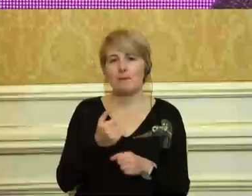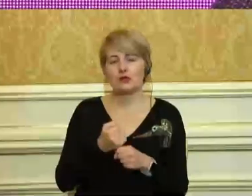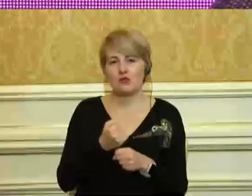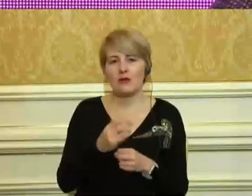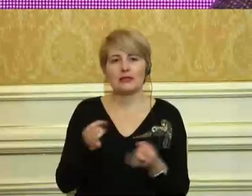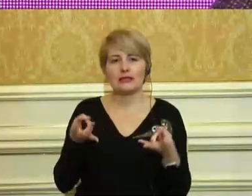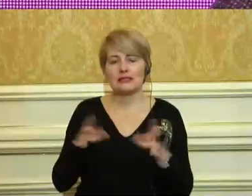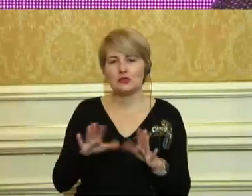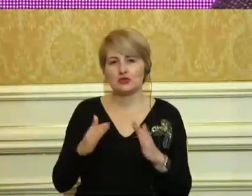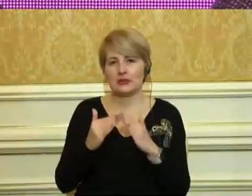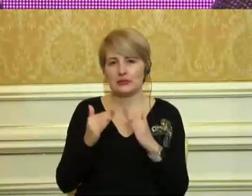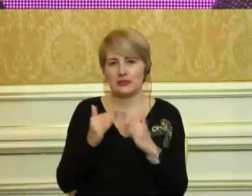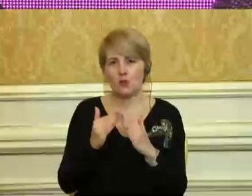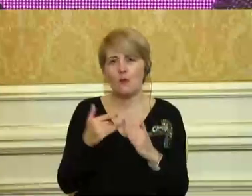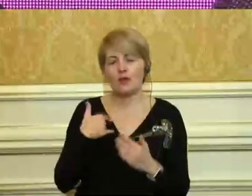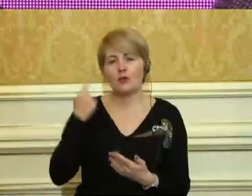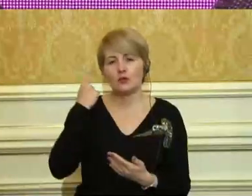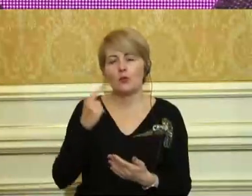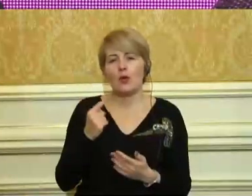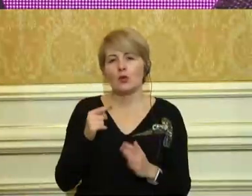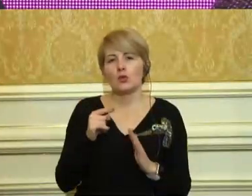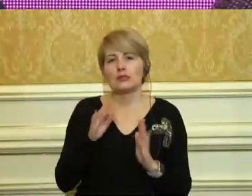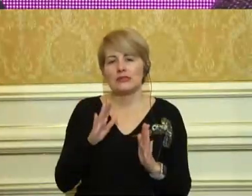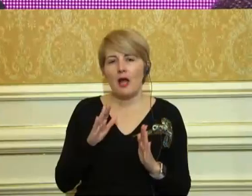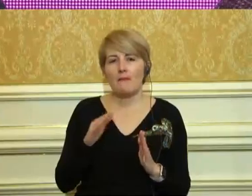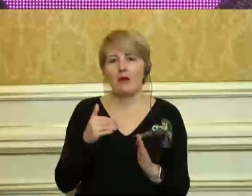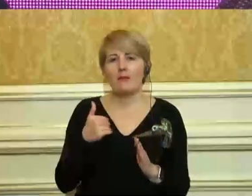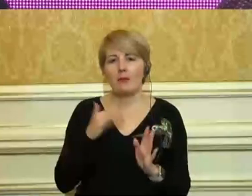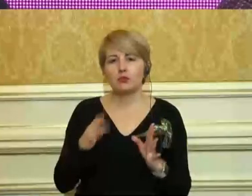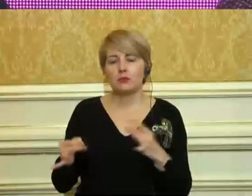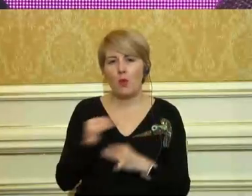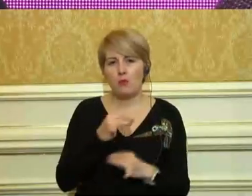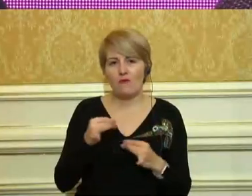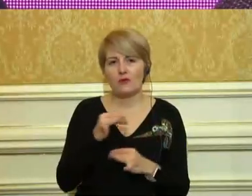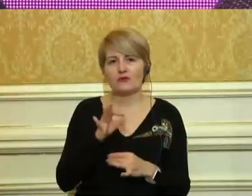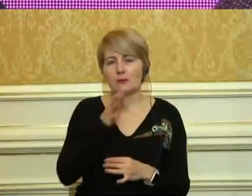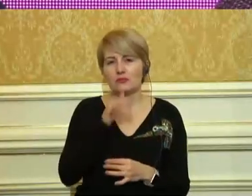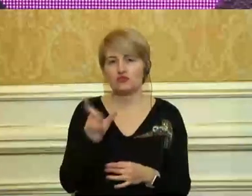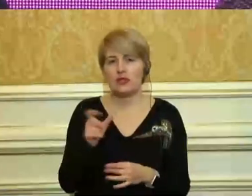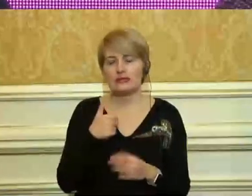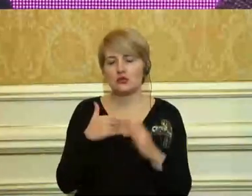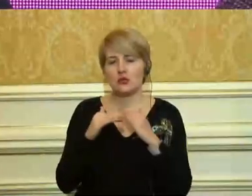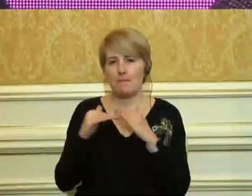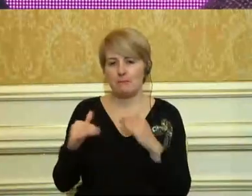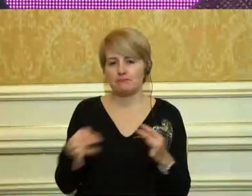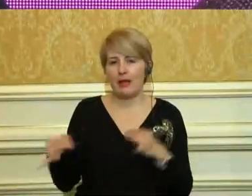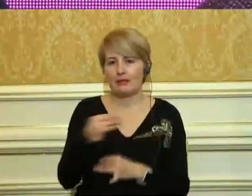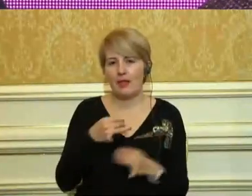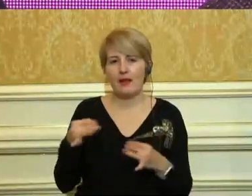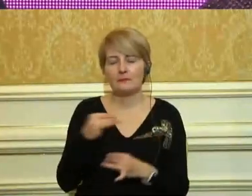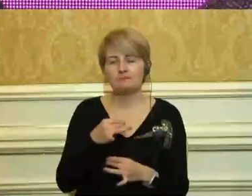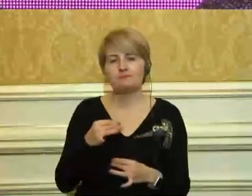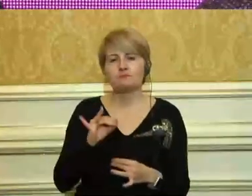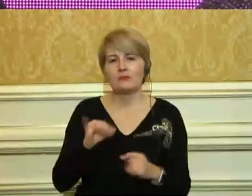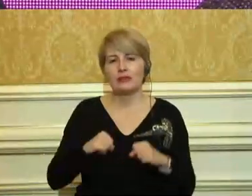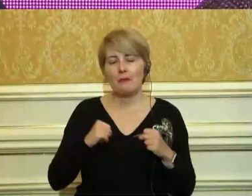to make this opportunity for them to continue to work but not to stay at home. That that is the idea.